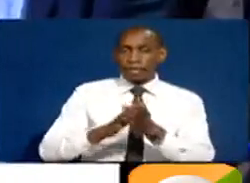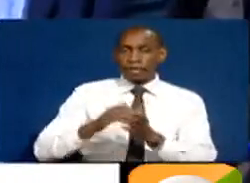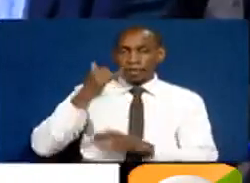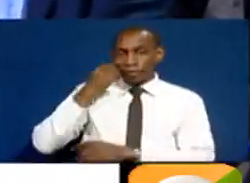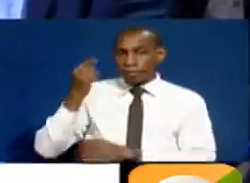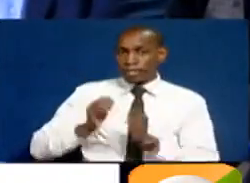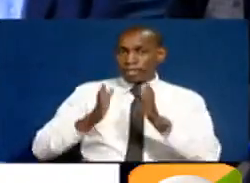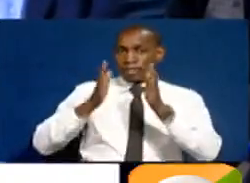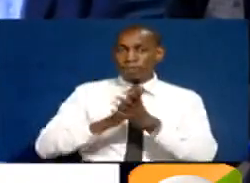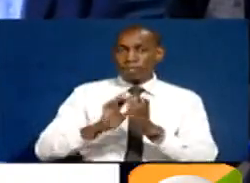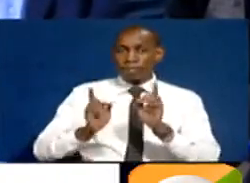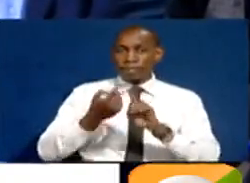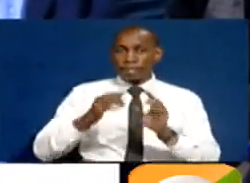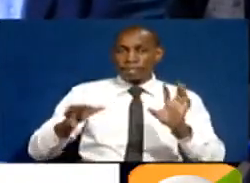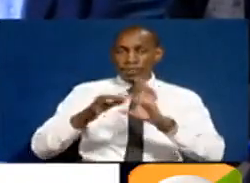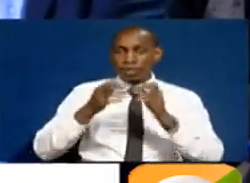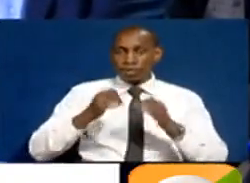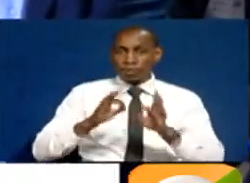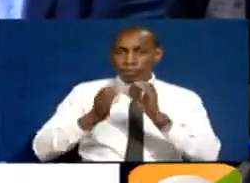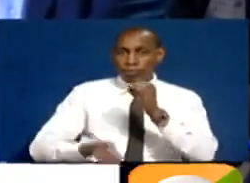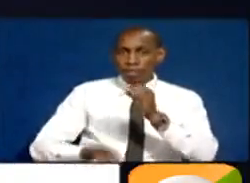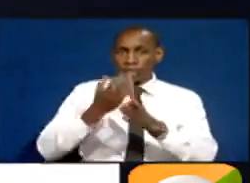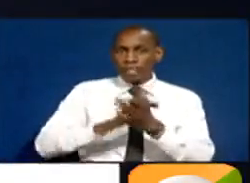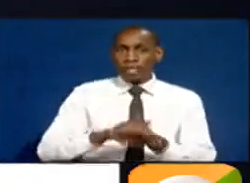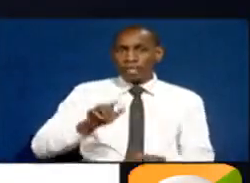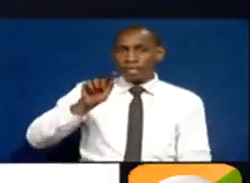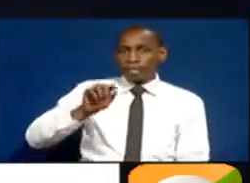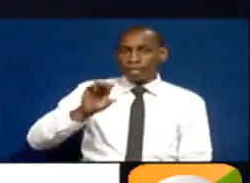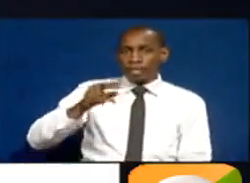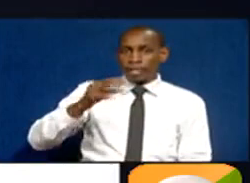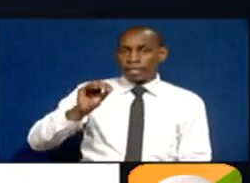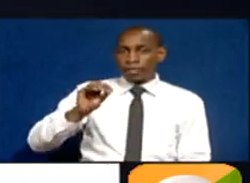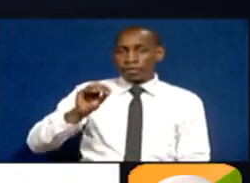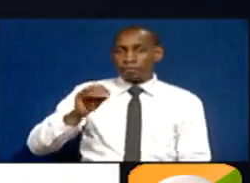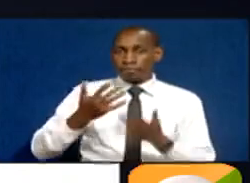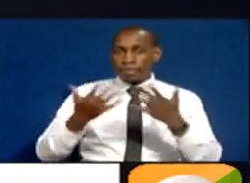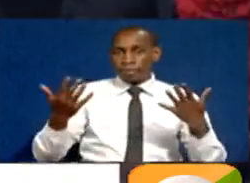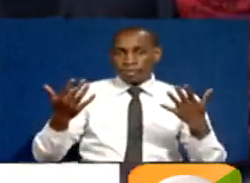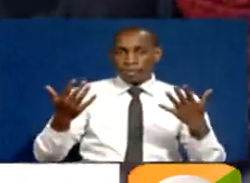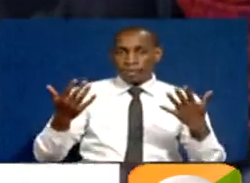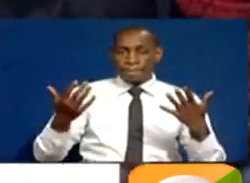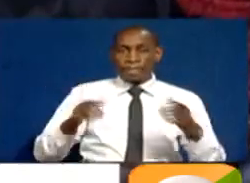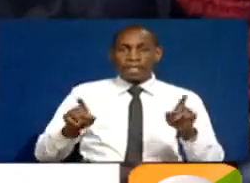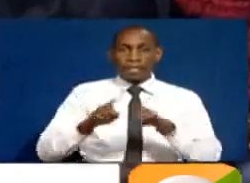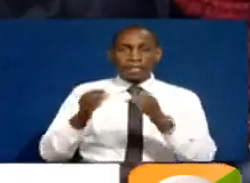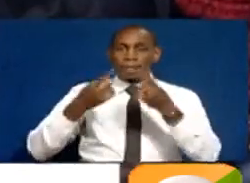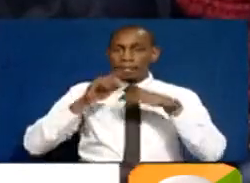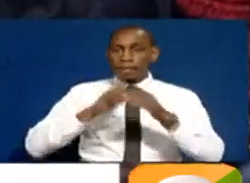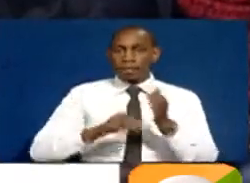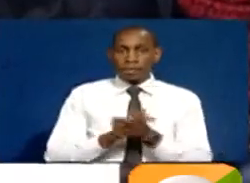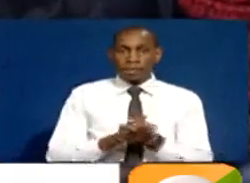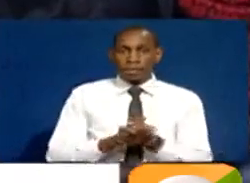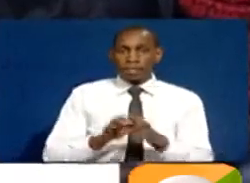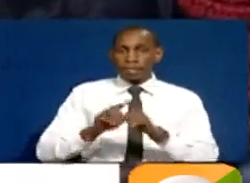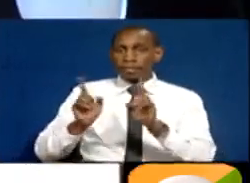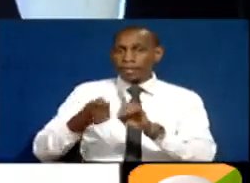The event marked the first joint official release of Techno Mobile Kenya devices. Techno has also announced that it is